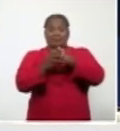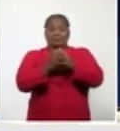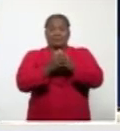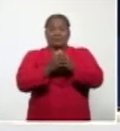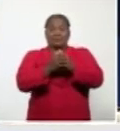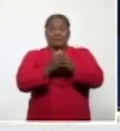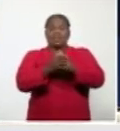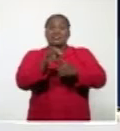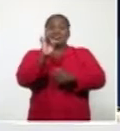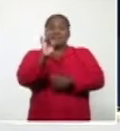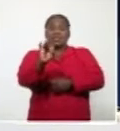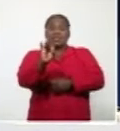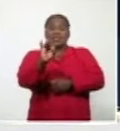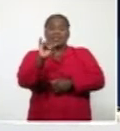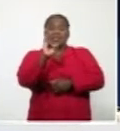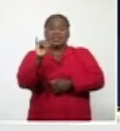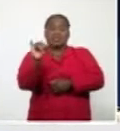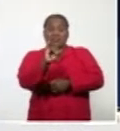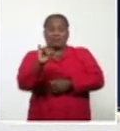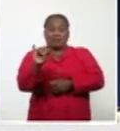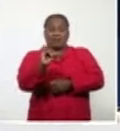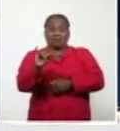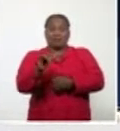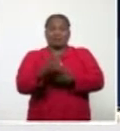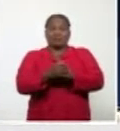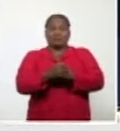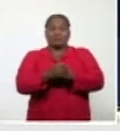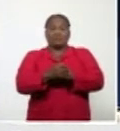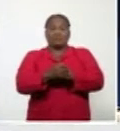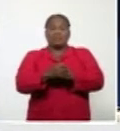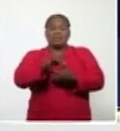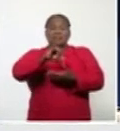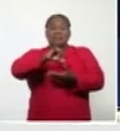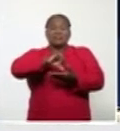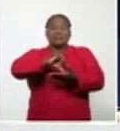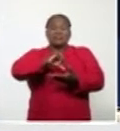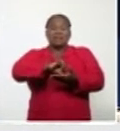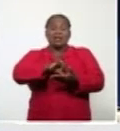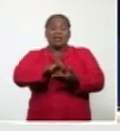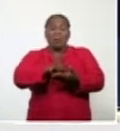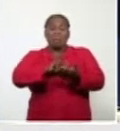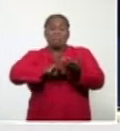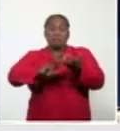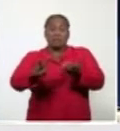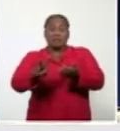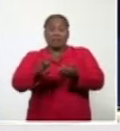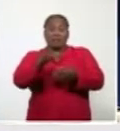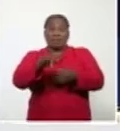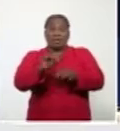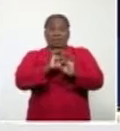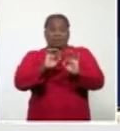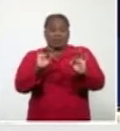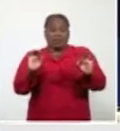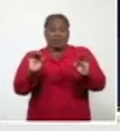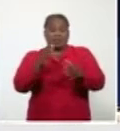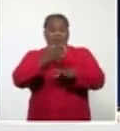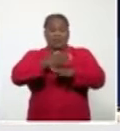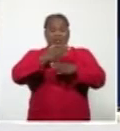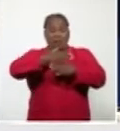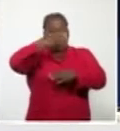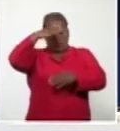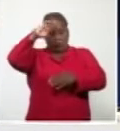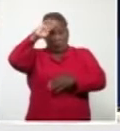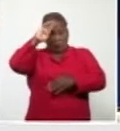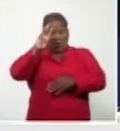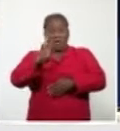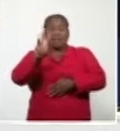1,732 samples were studied to diagnose COVID-19. In the molecular biology laboratory of the